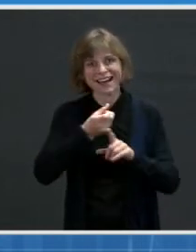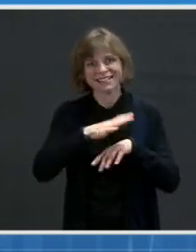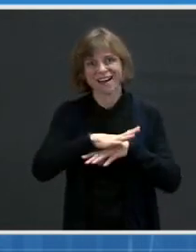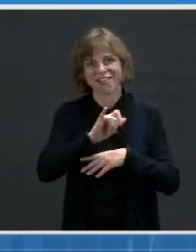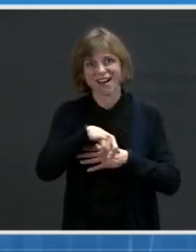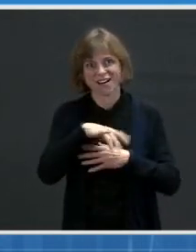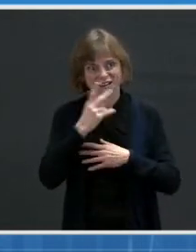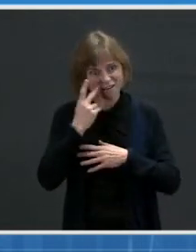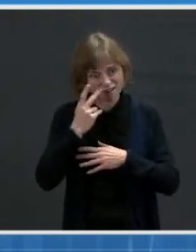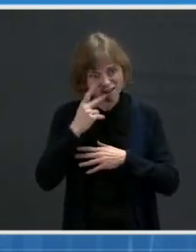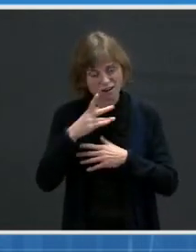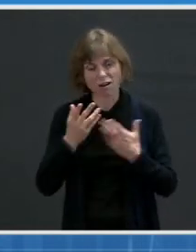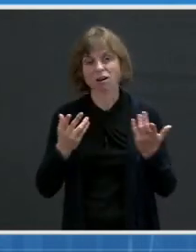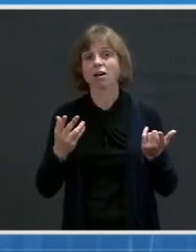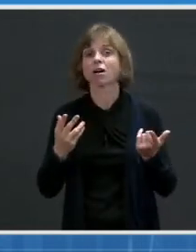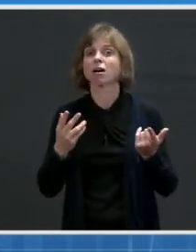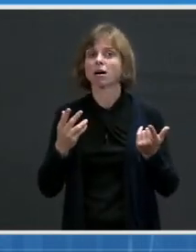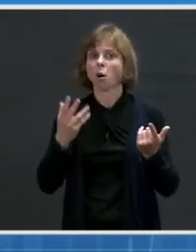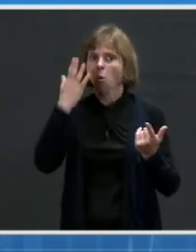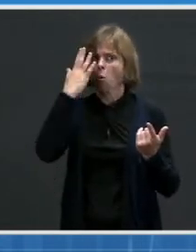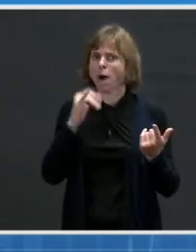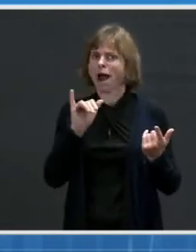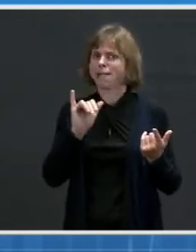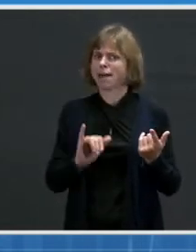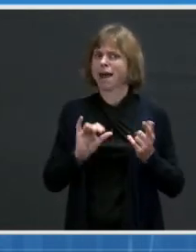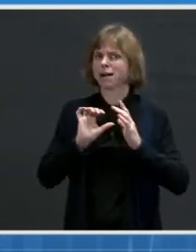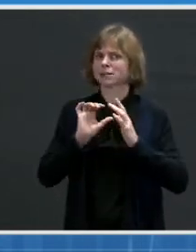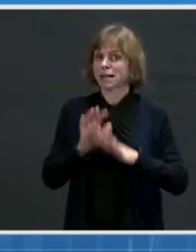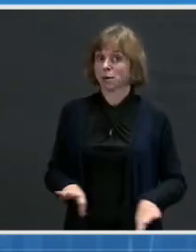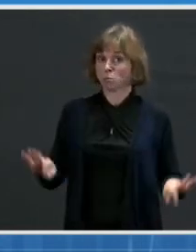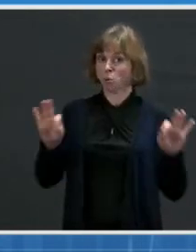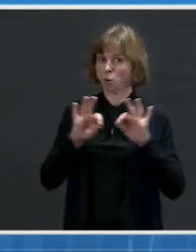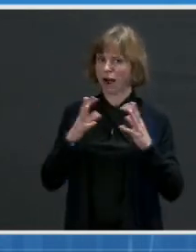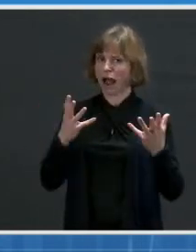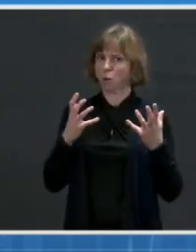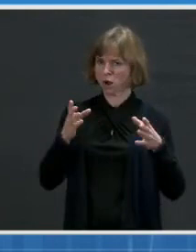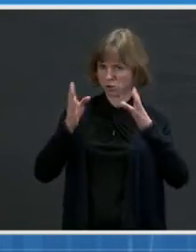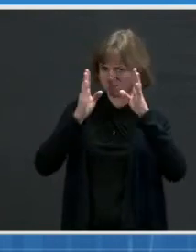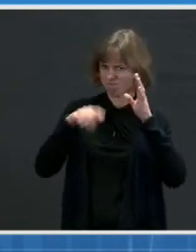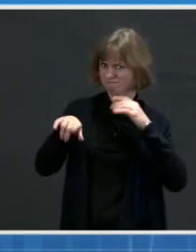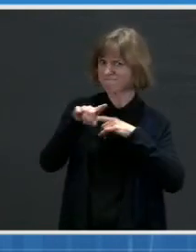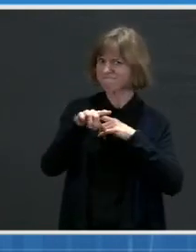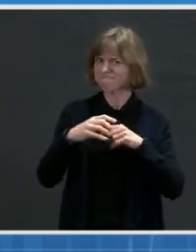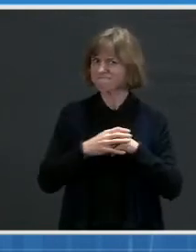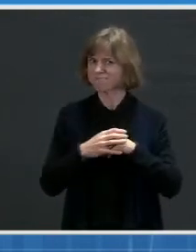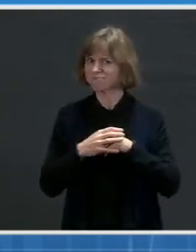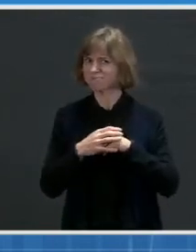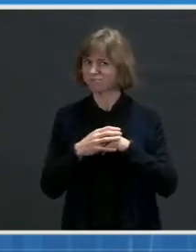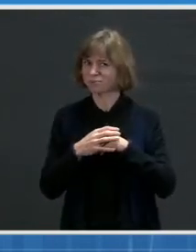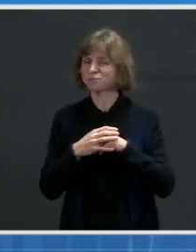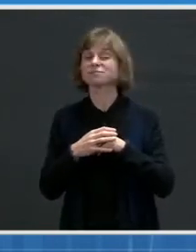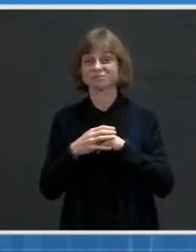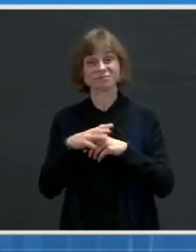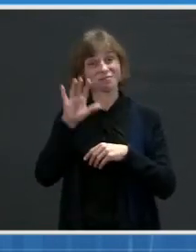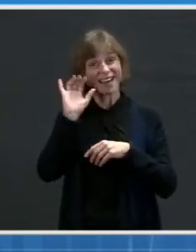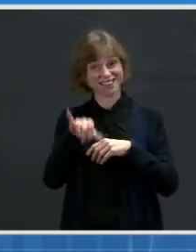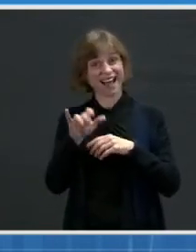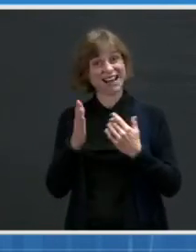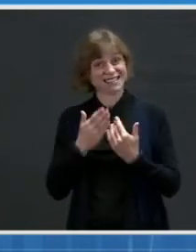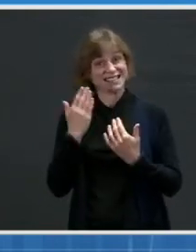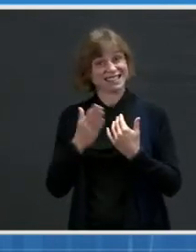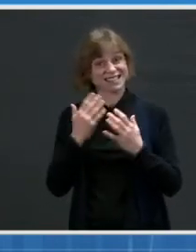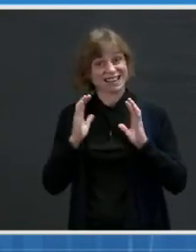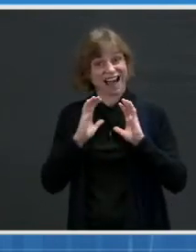to again bring it to everyone's attention, is that it is an easy way to get